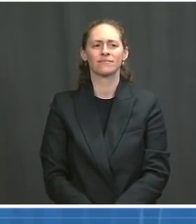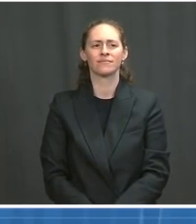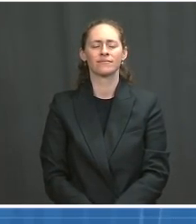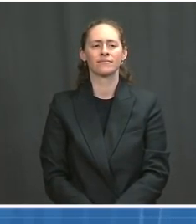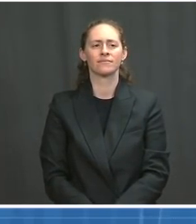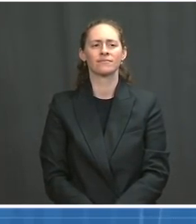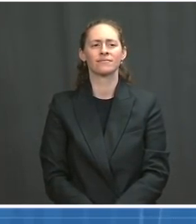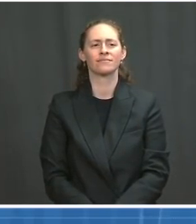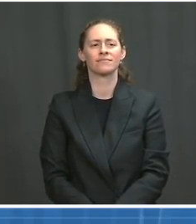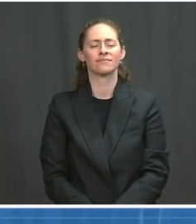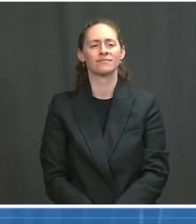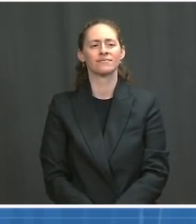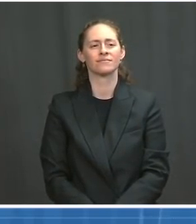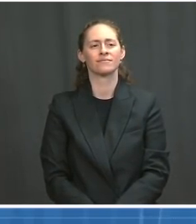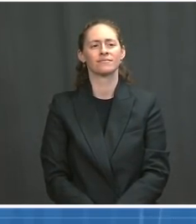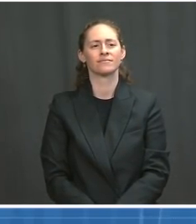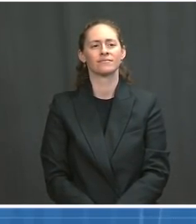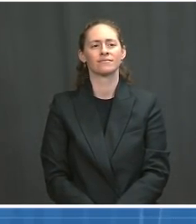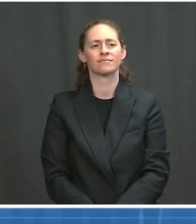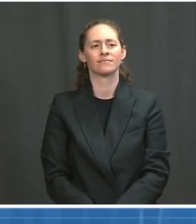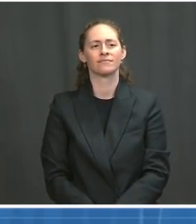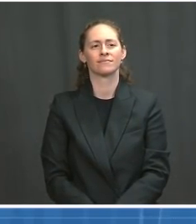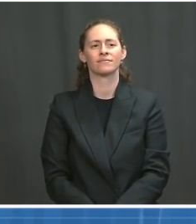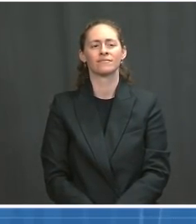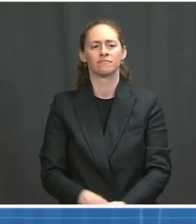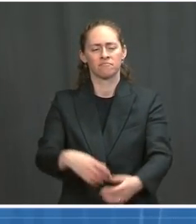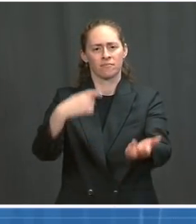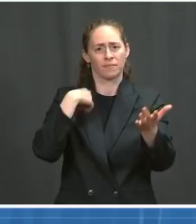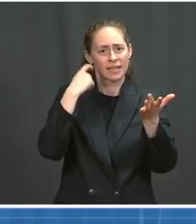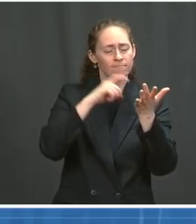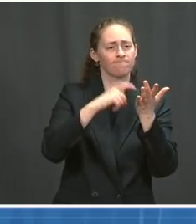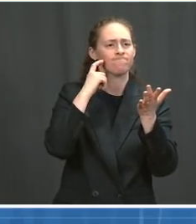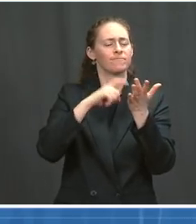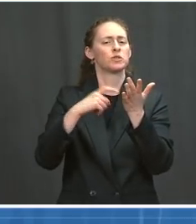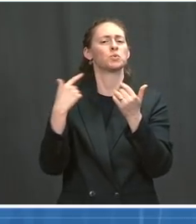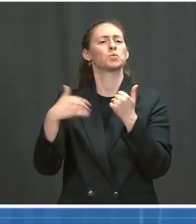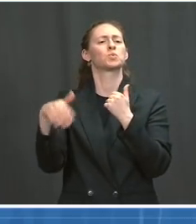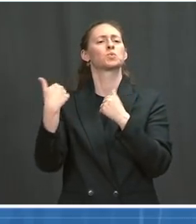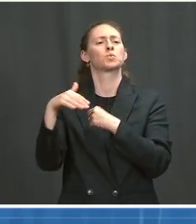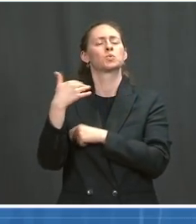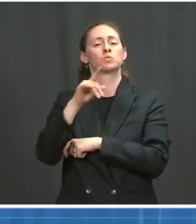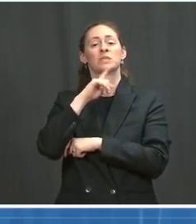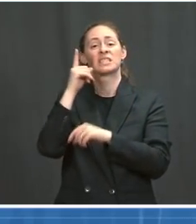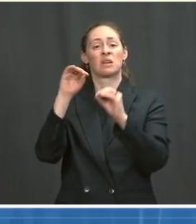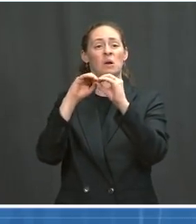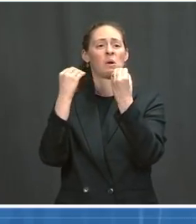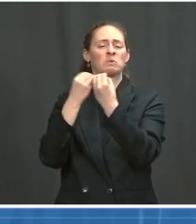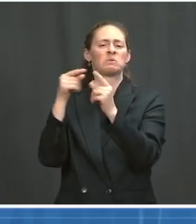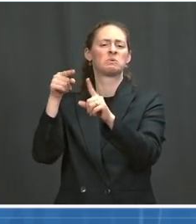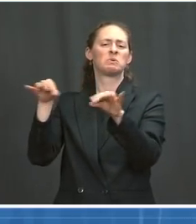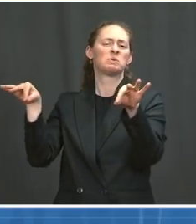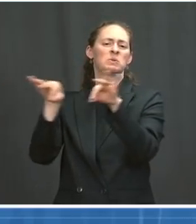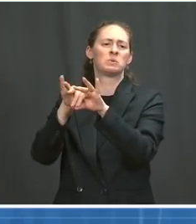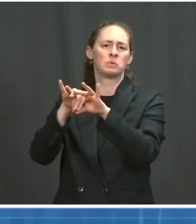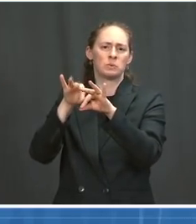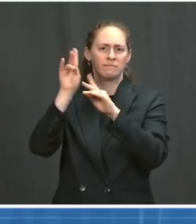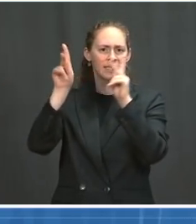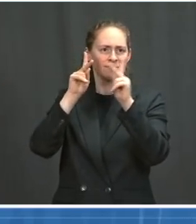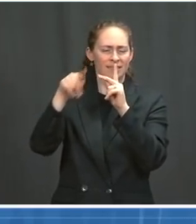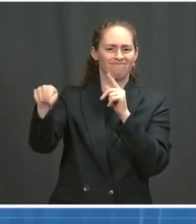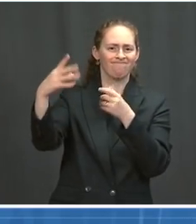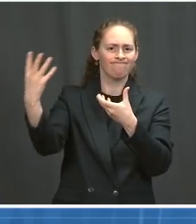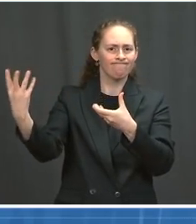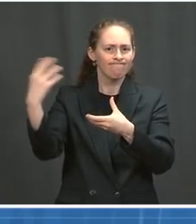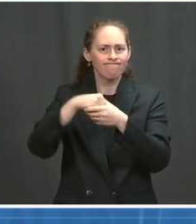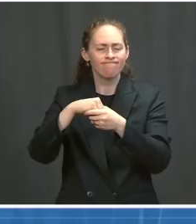Island, these organizations are showing us that we need a strong people-powered movement to address these three main barriers to vaccination: